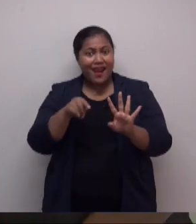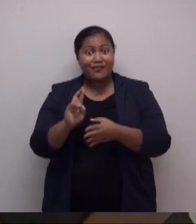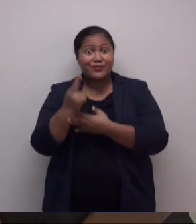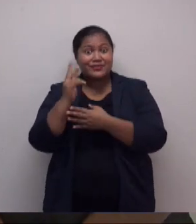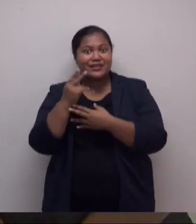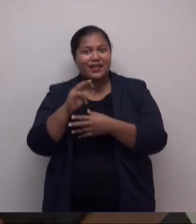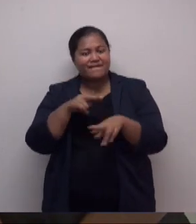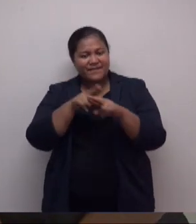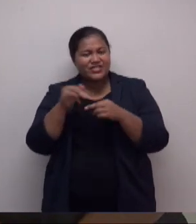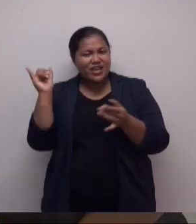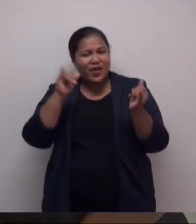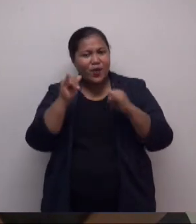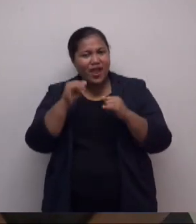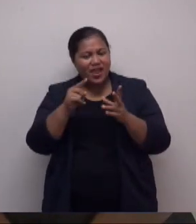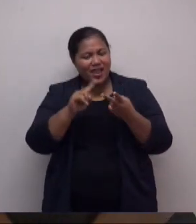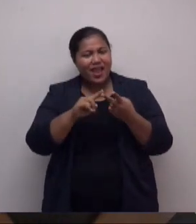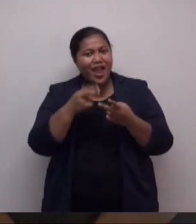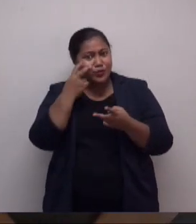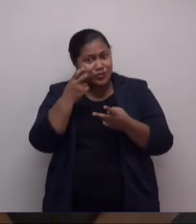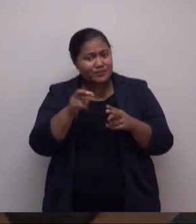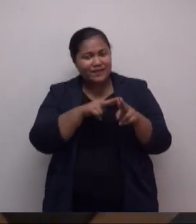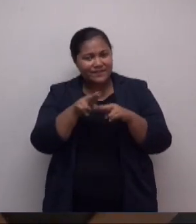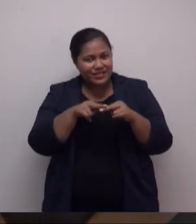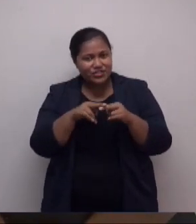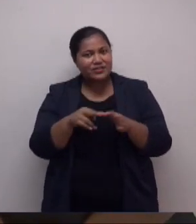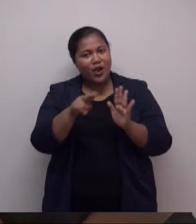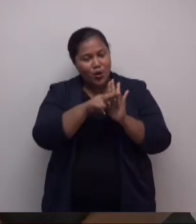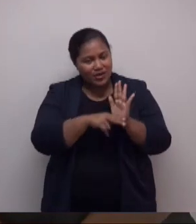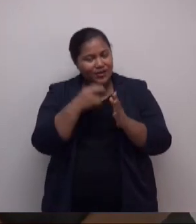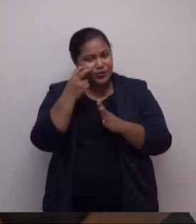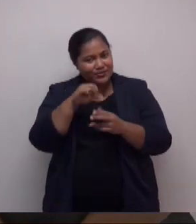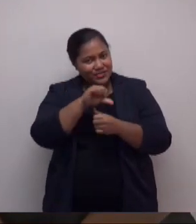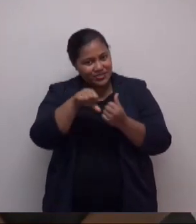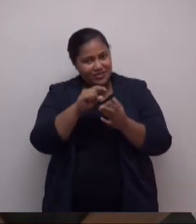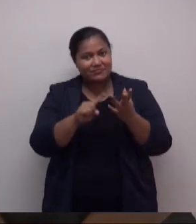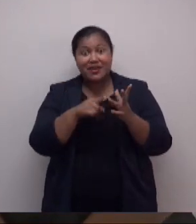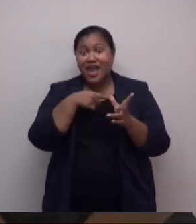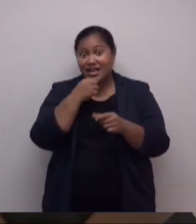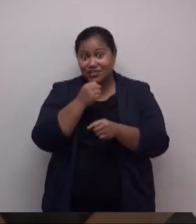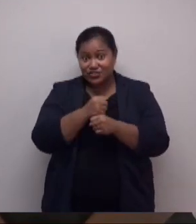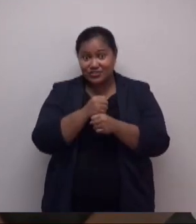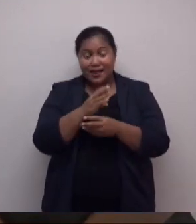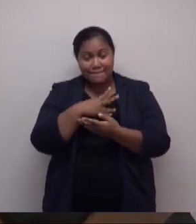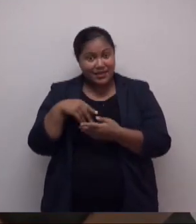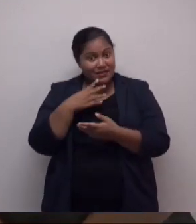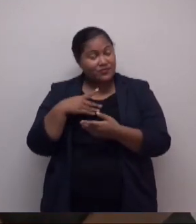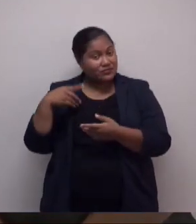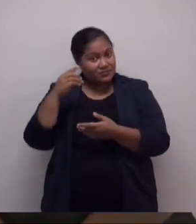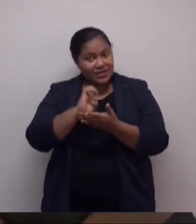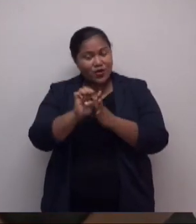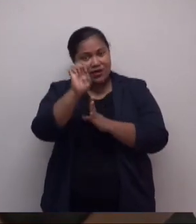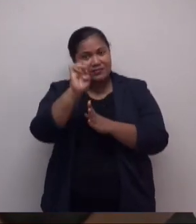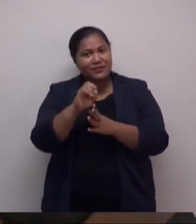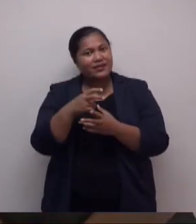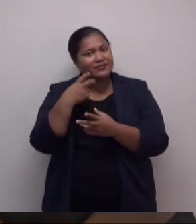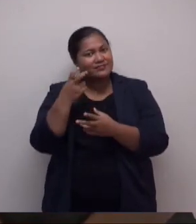Fiji Airways, Tourism Fiji, and our Hotel and Tourism Association, the Attorney General, the Minister for Commerce, Trade and Tourism and Transport,